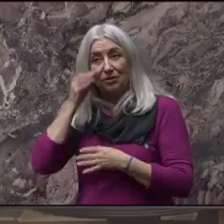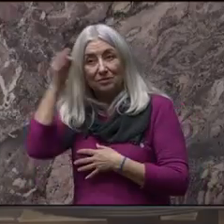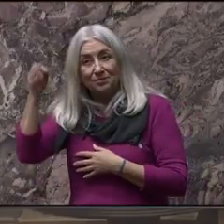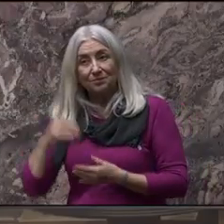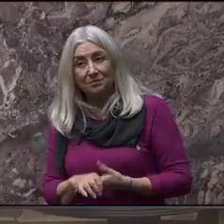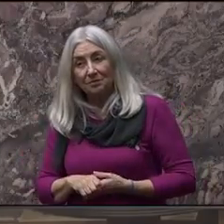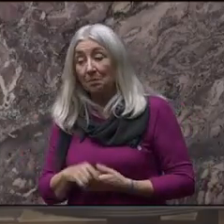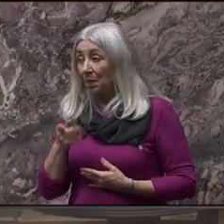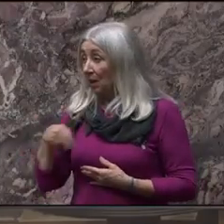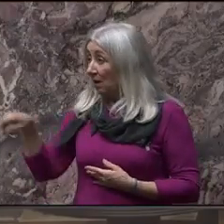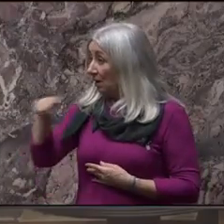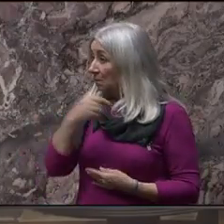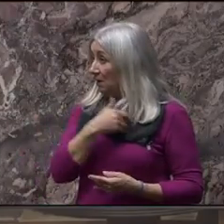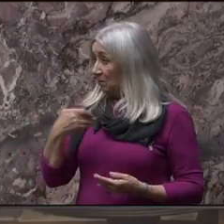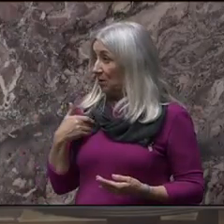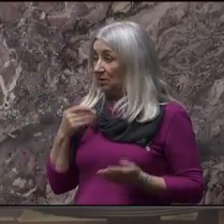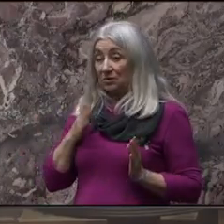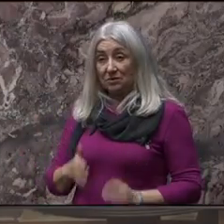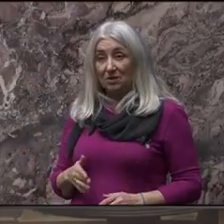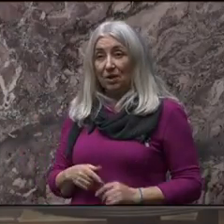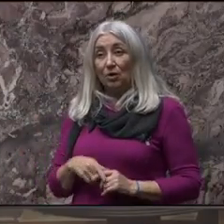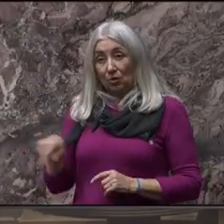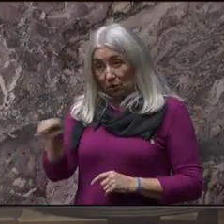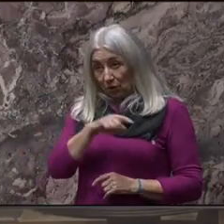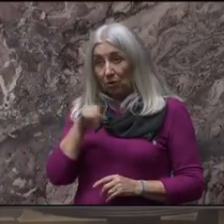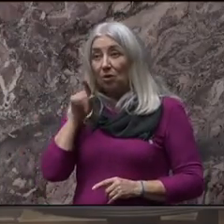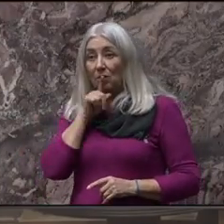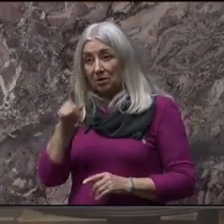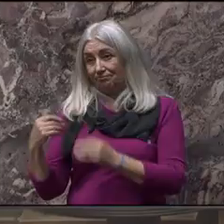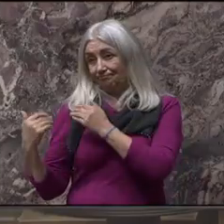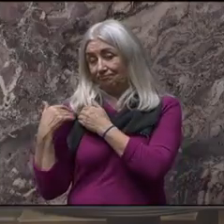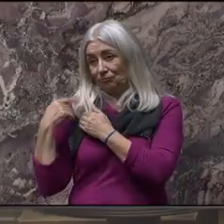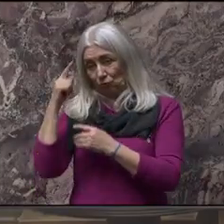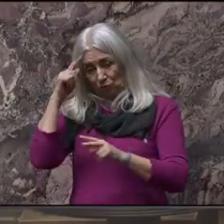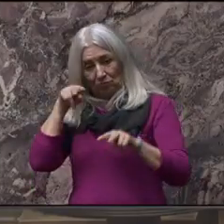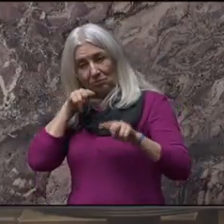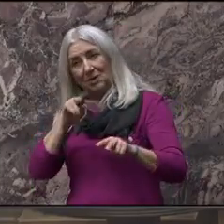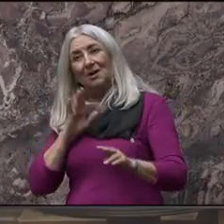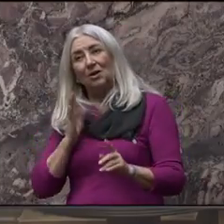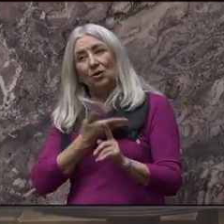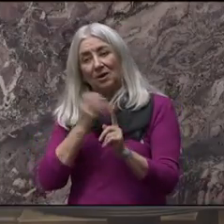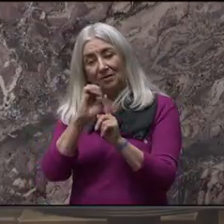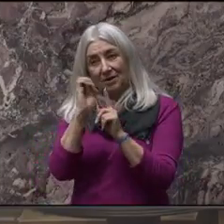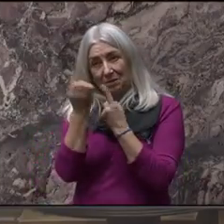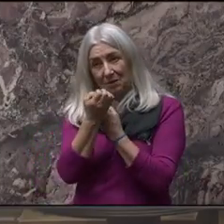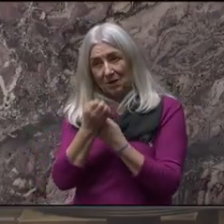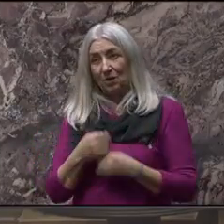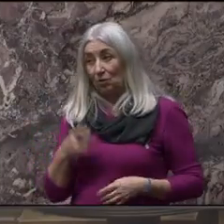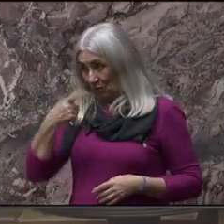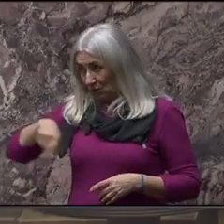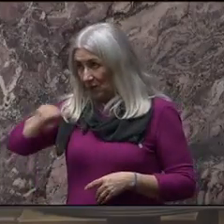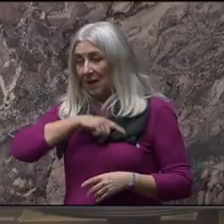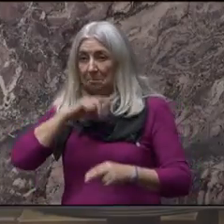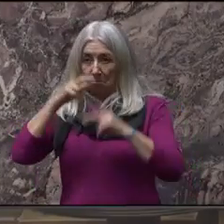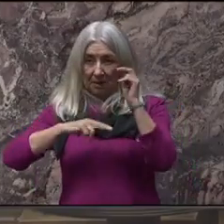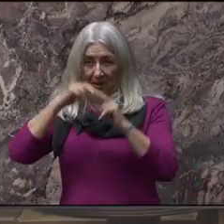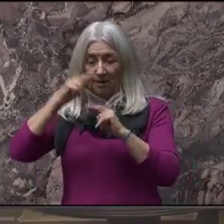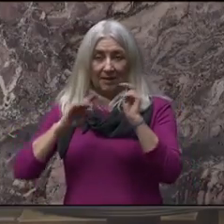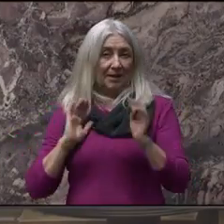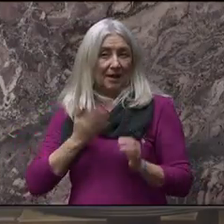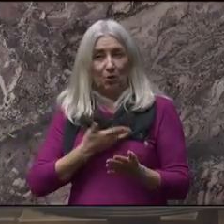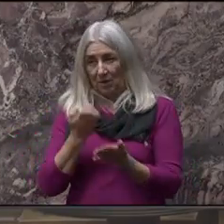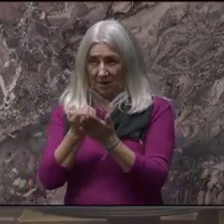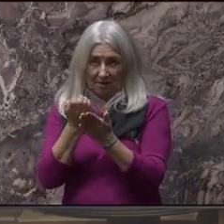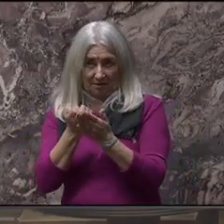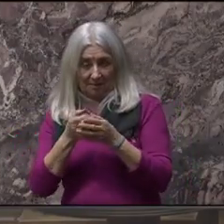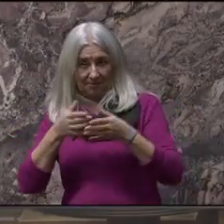Members, we are the stewards of our environment in BC. We are the builders of our economy. With